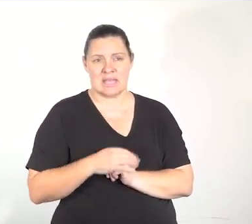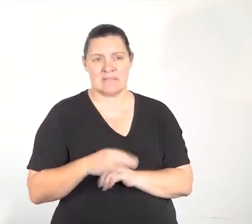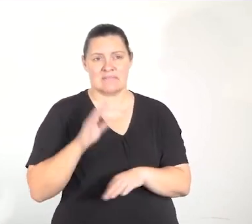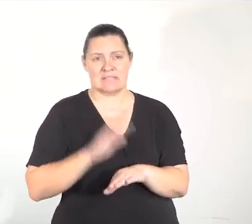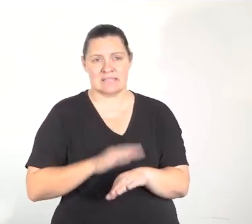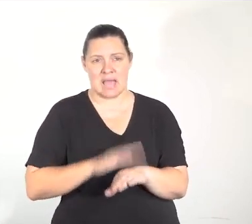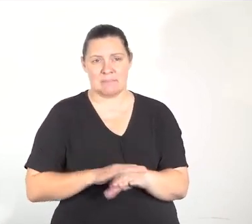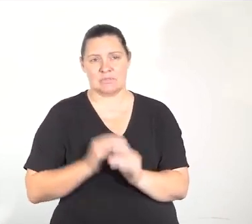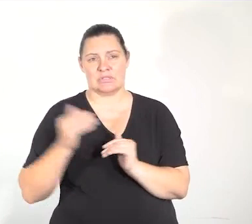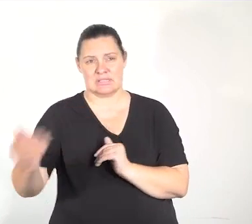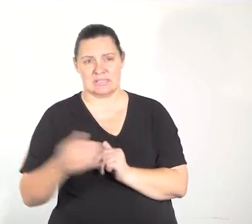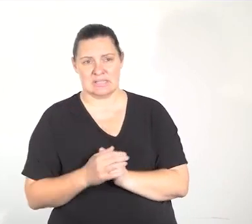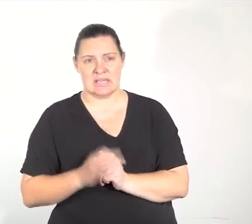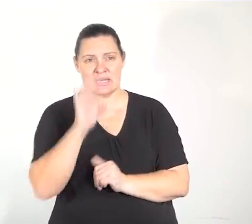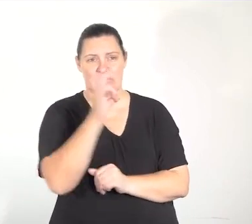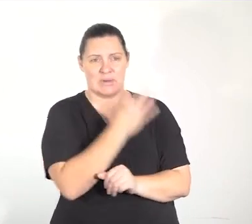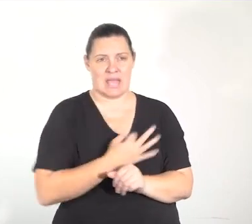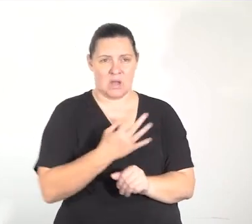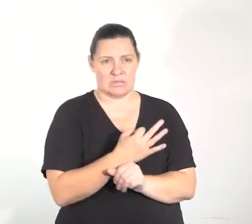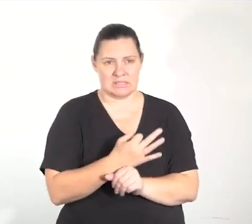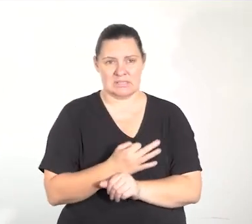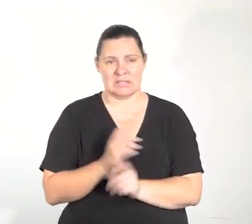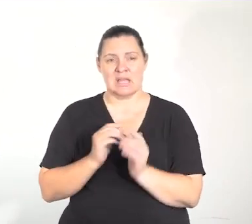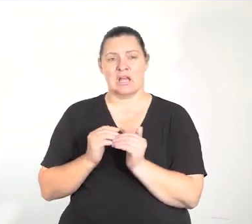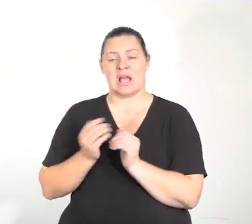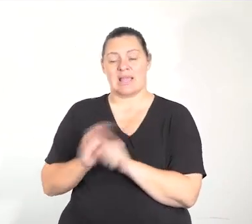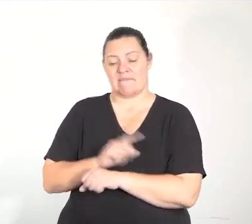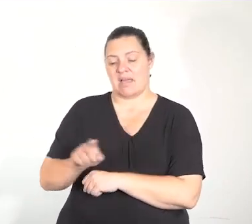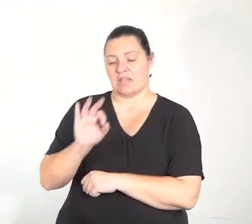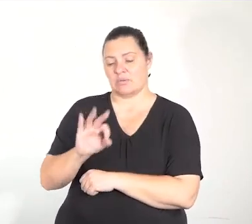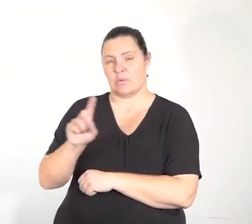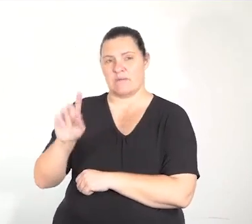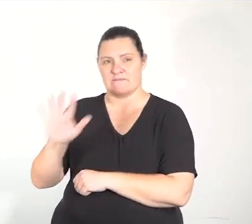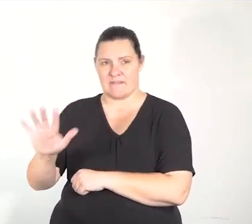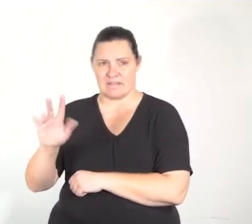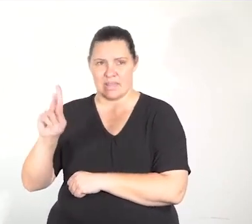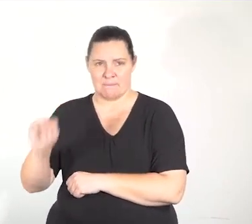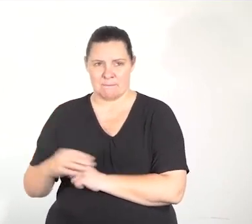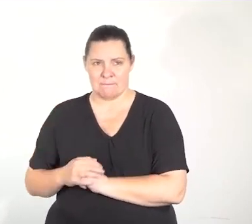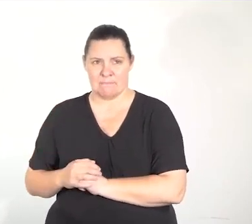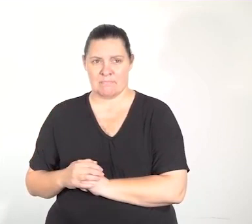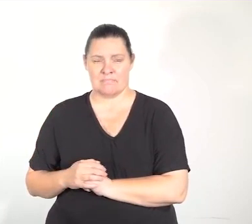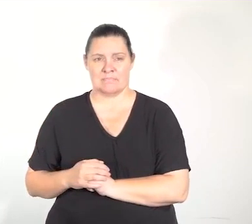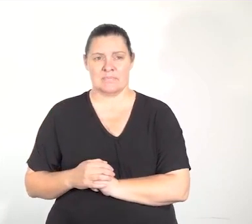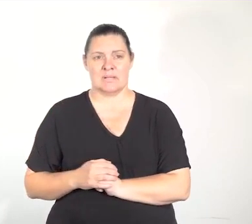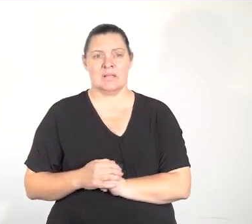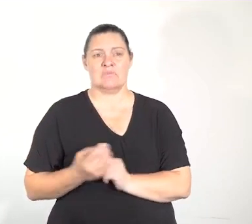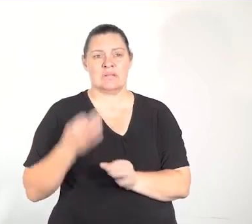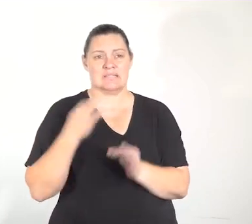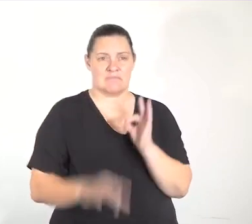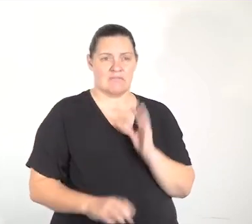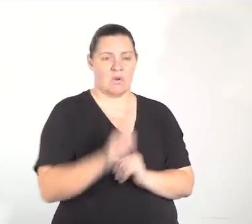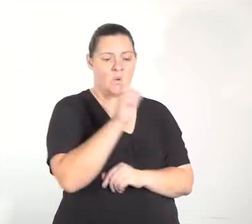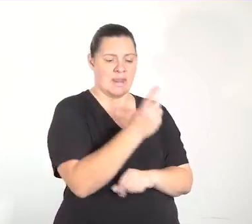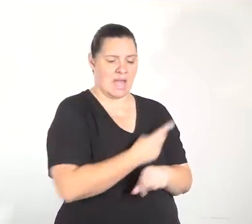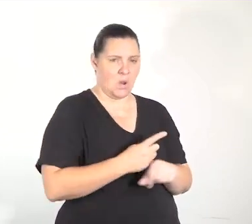We've got time is to distance. In 3 hours, the distance traveled was 315 kilometers. So when